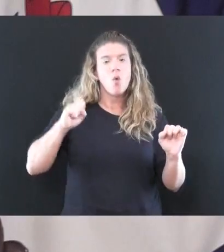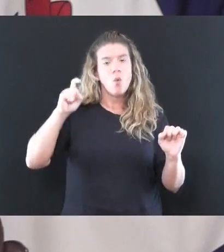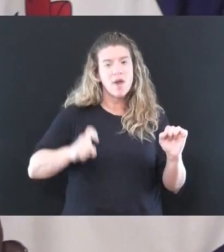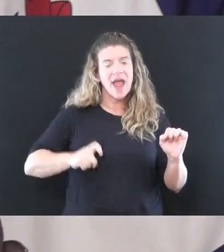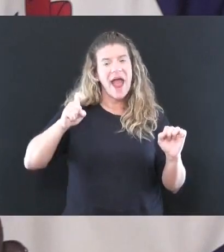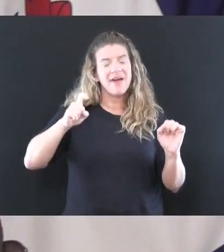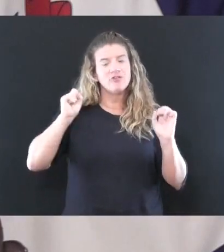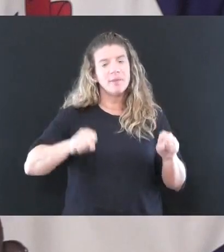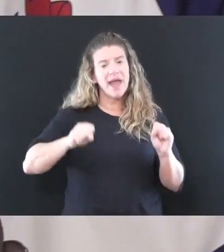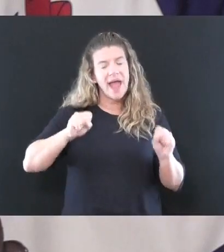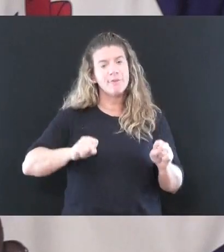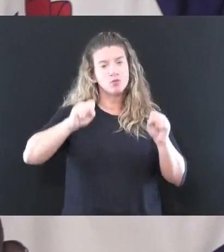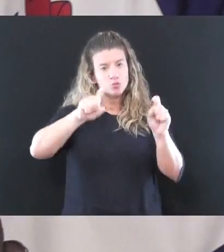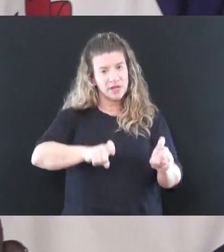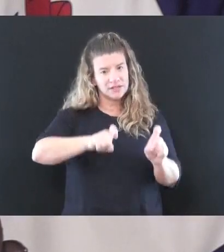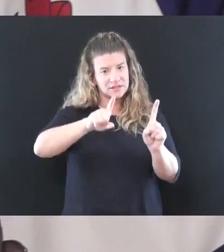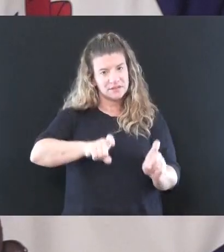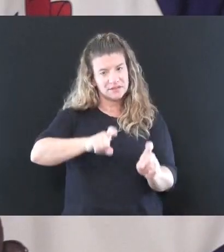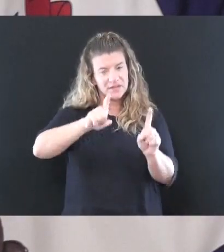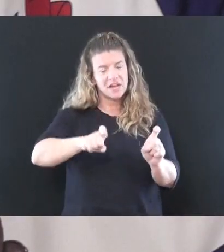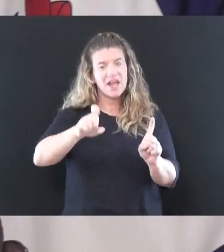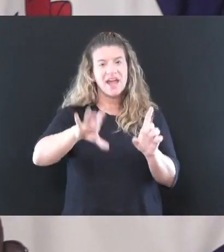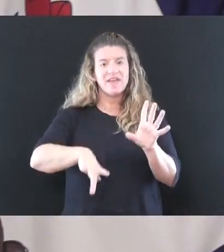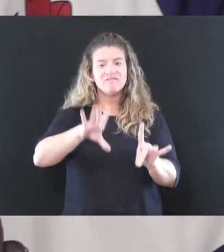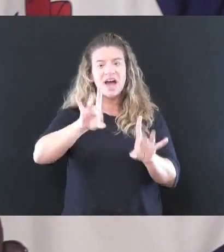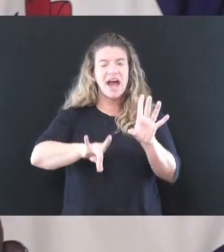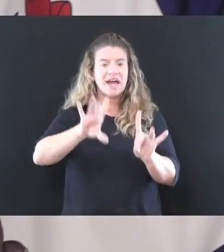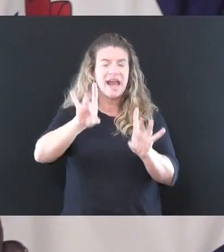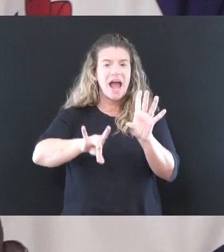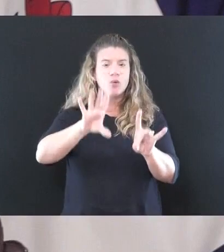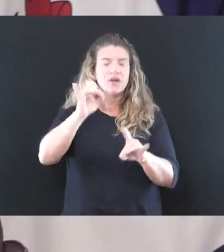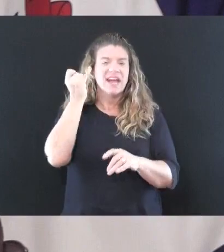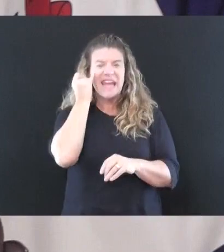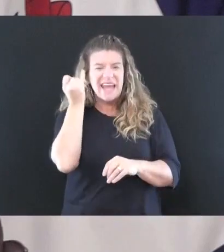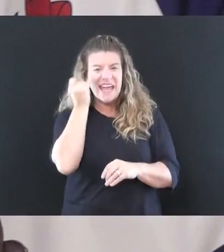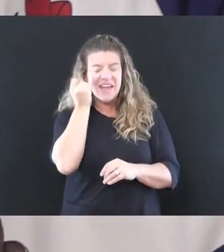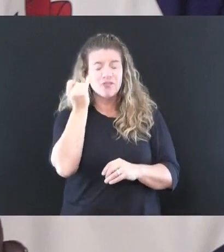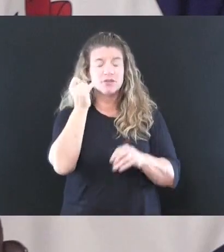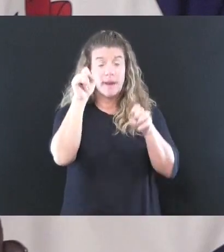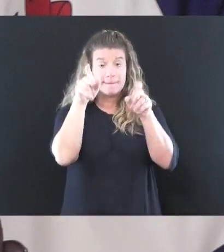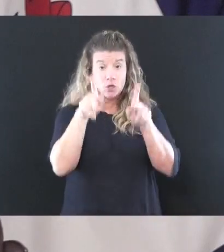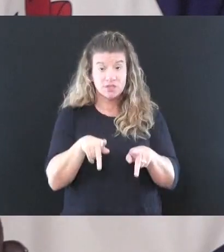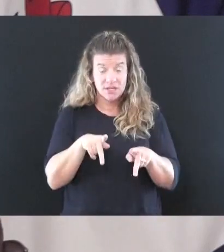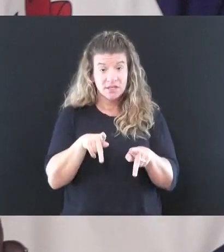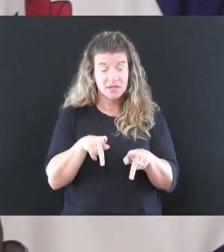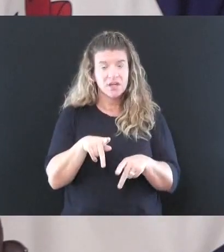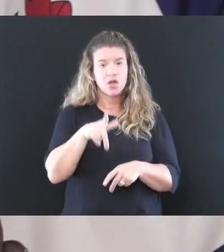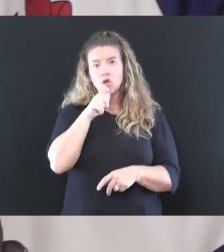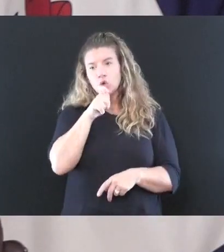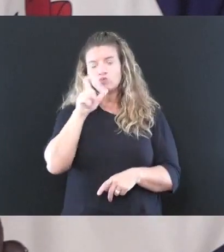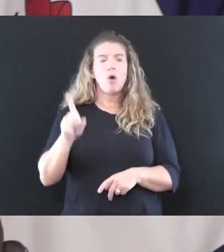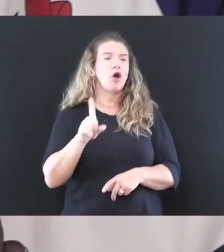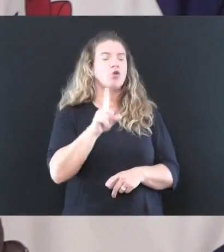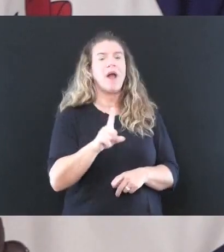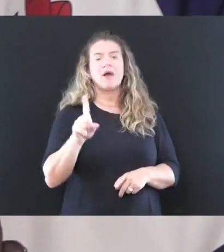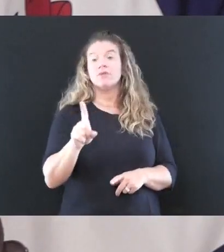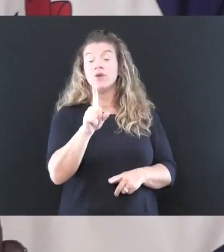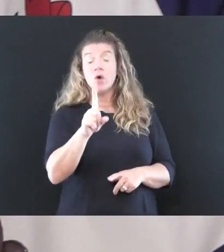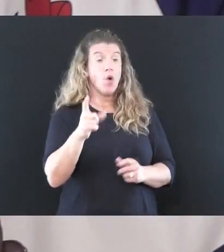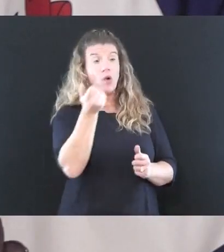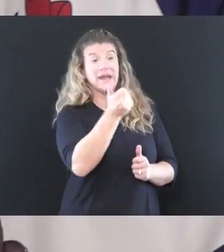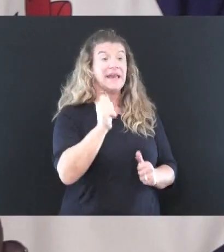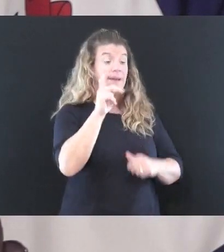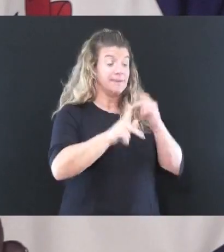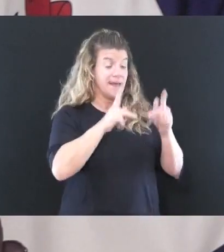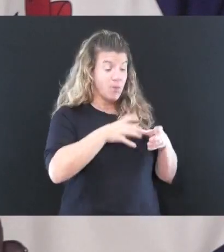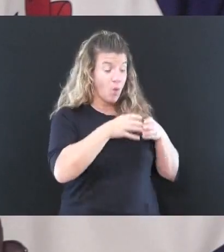to be able to test and find out, you know, if there is a person that's walking around and or people that are